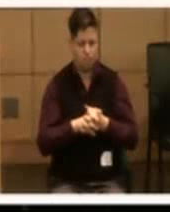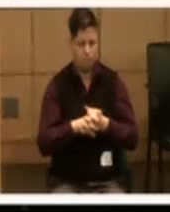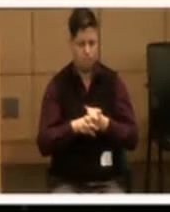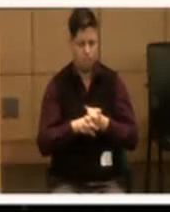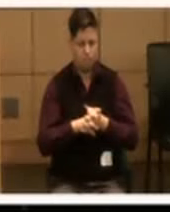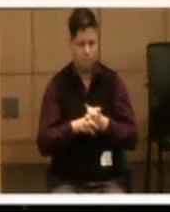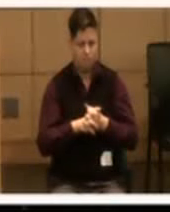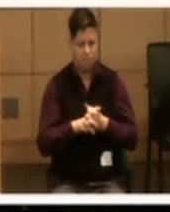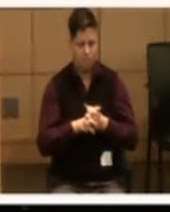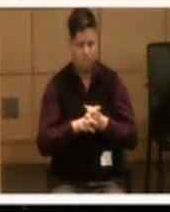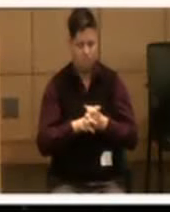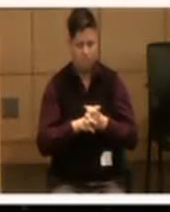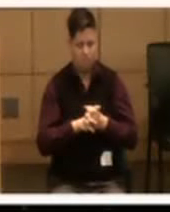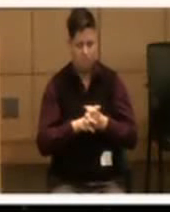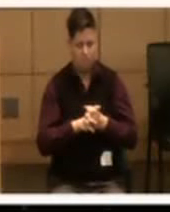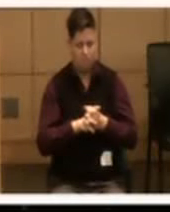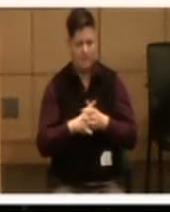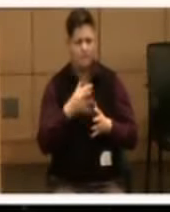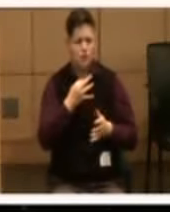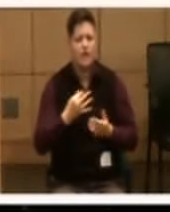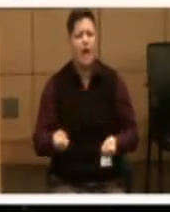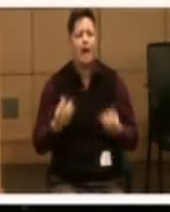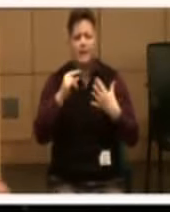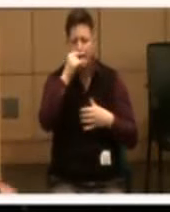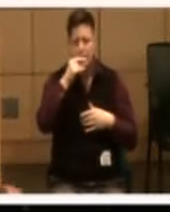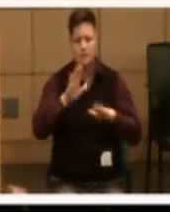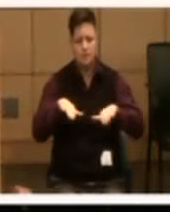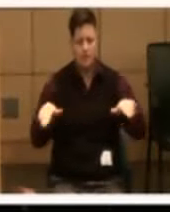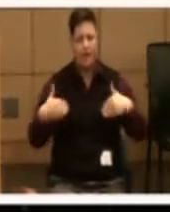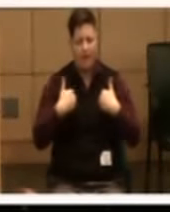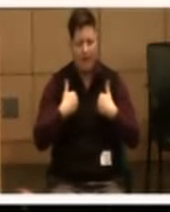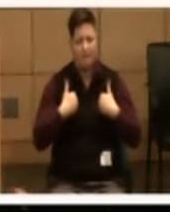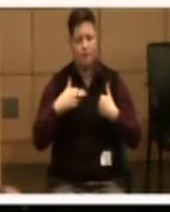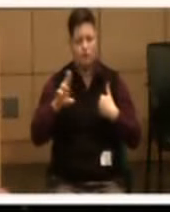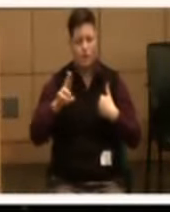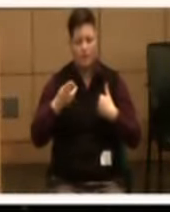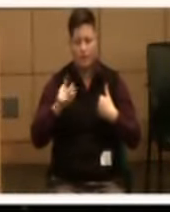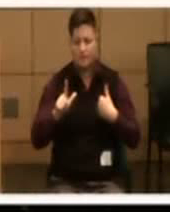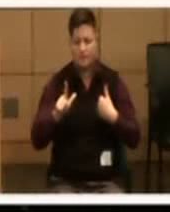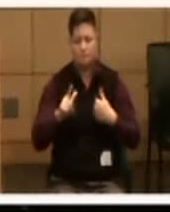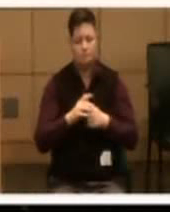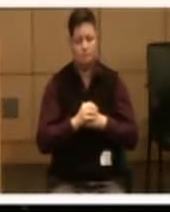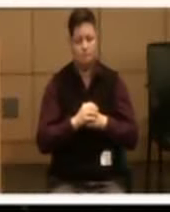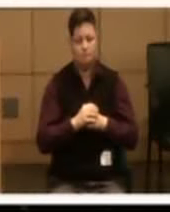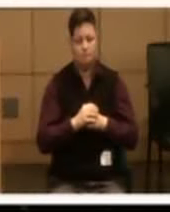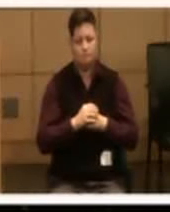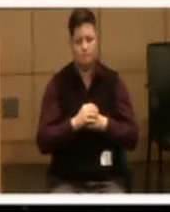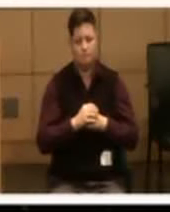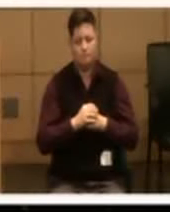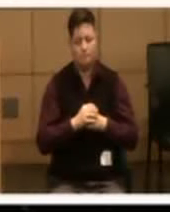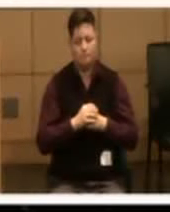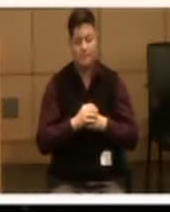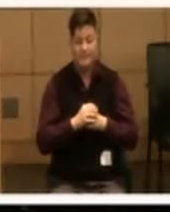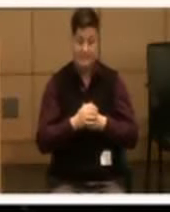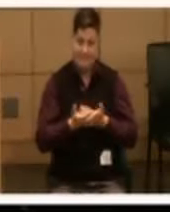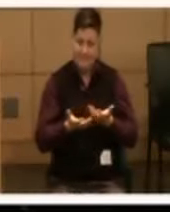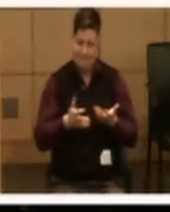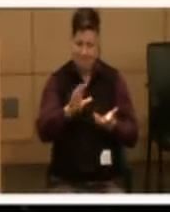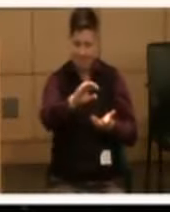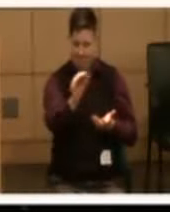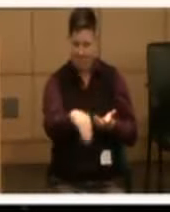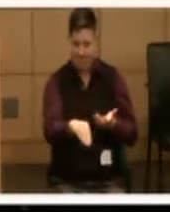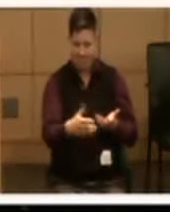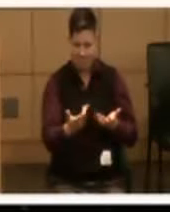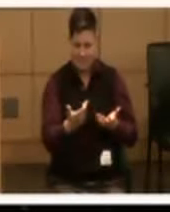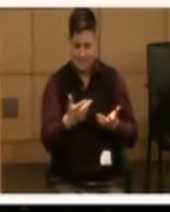just in general, in the United States, how many children have unilateral hearing loss? The prevalence, it's hard to estimate the prevalence